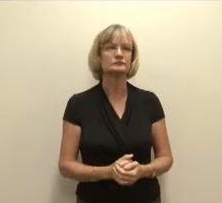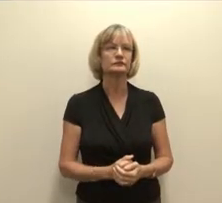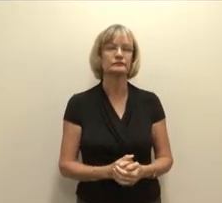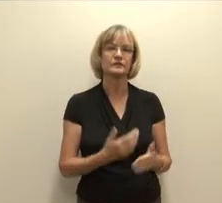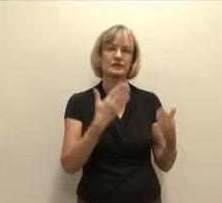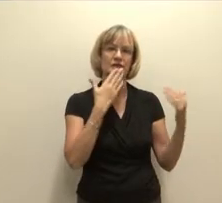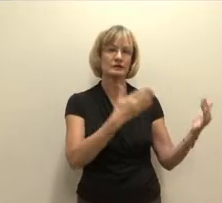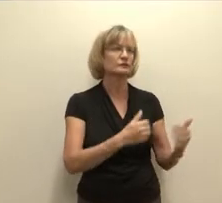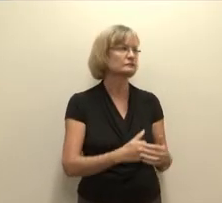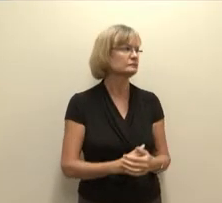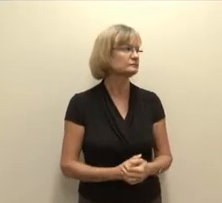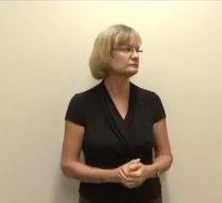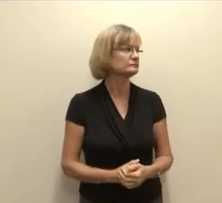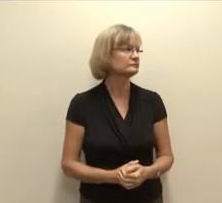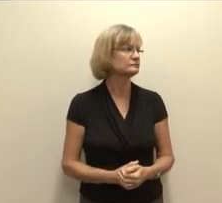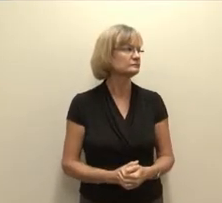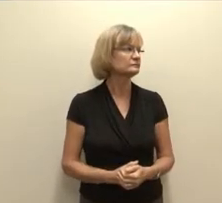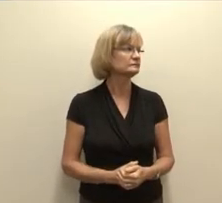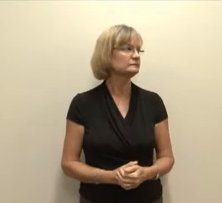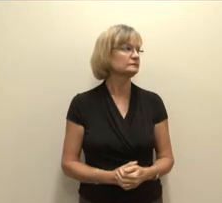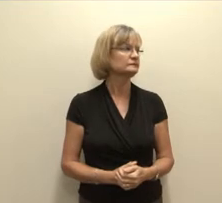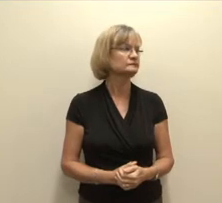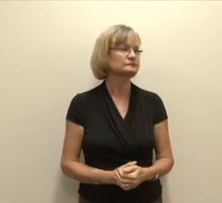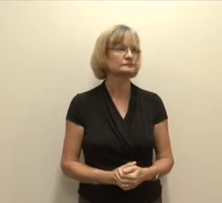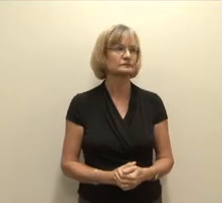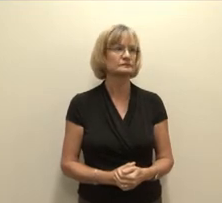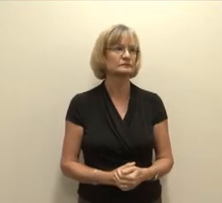Thank you. Thank you, Ms. Phillips.